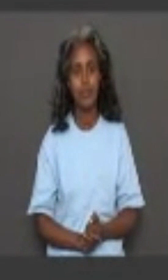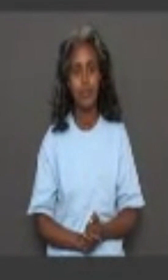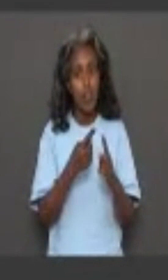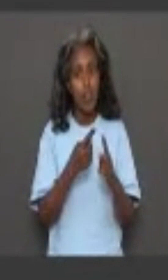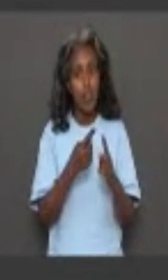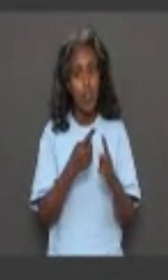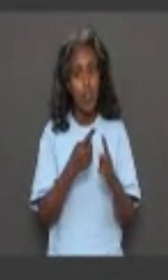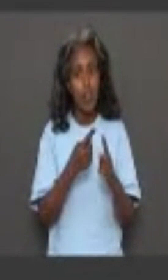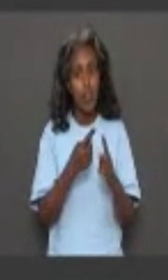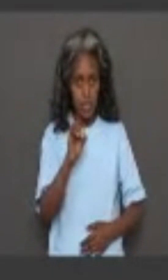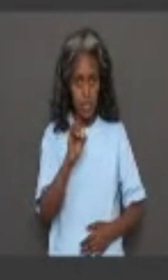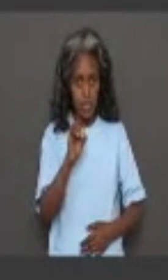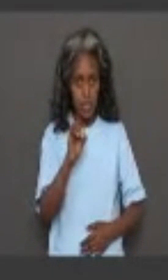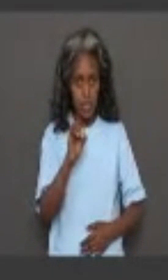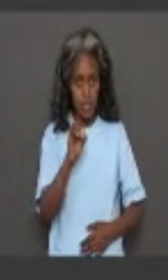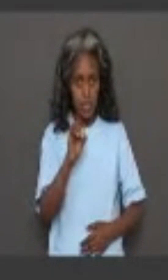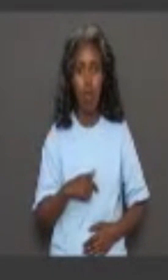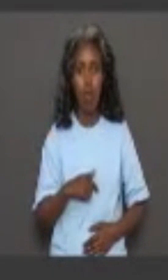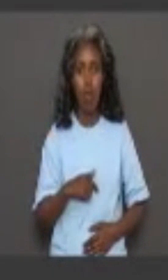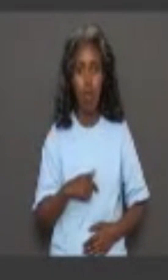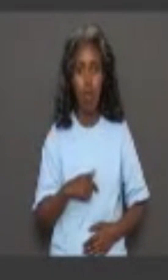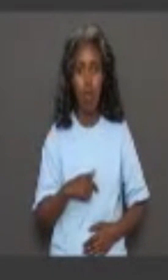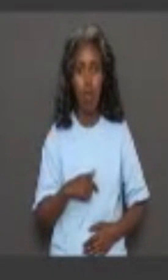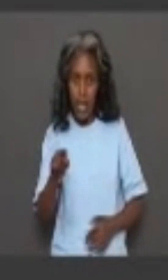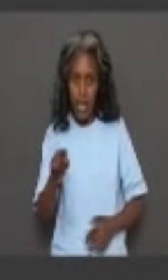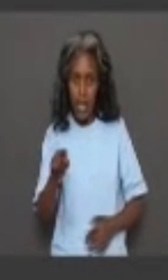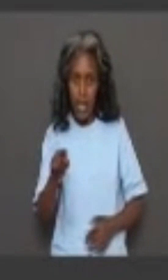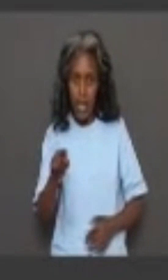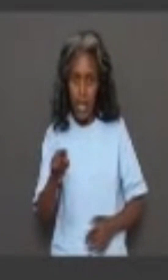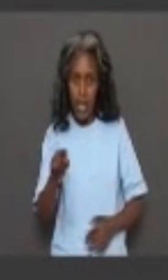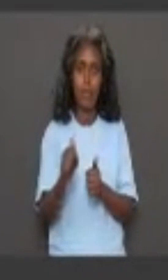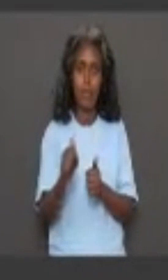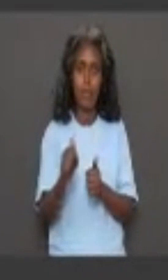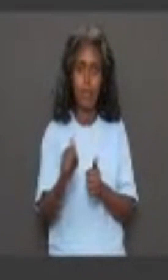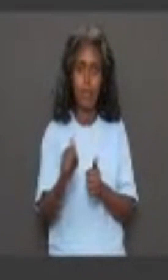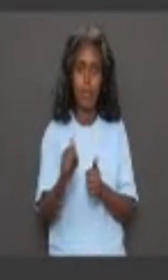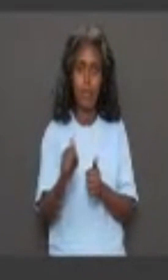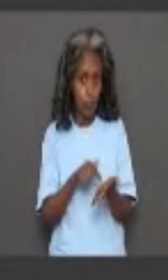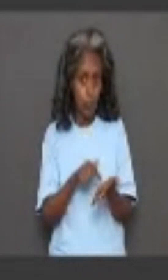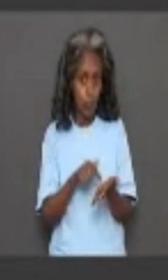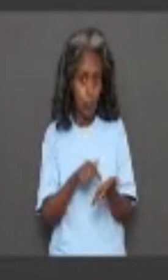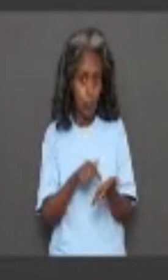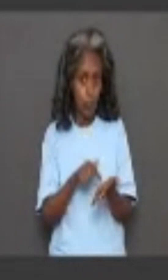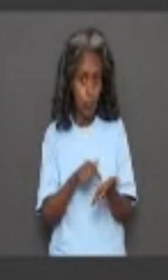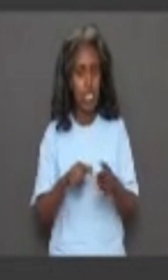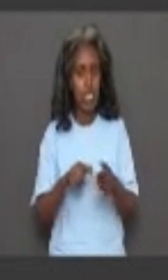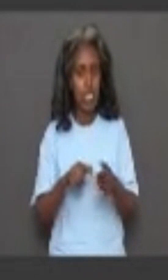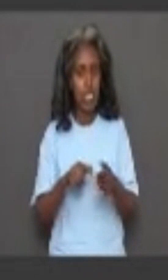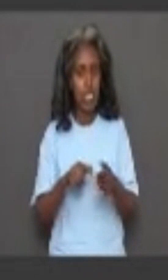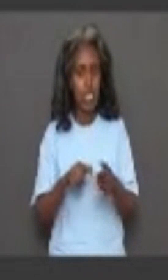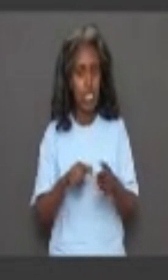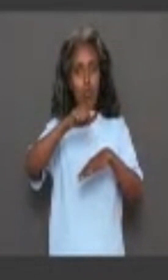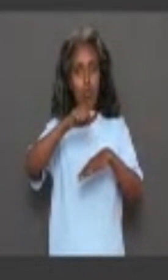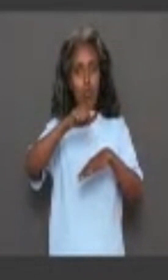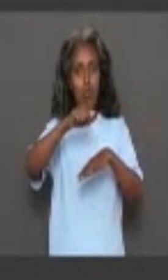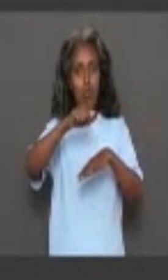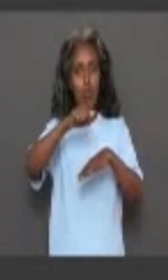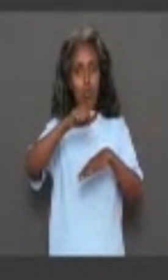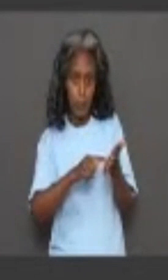From 0, our arc passes through the point at the top of